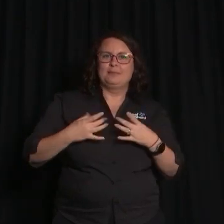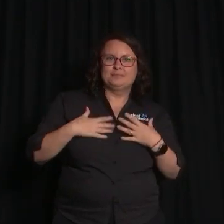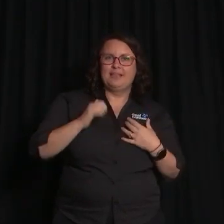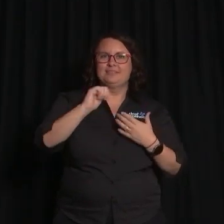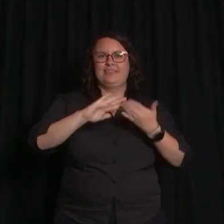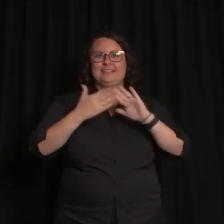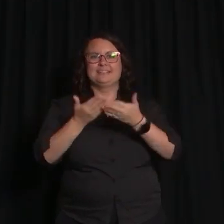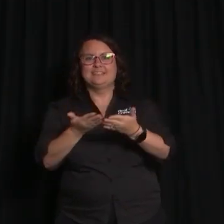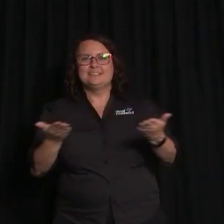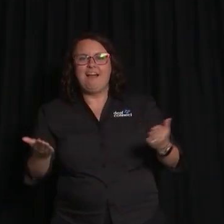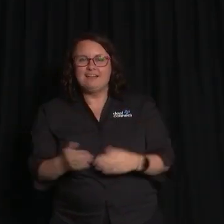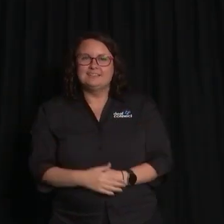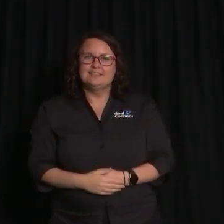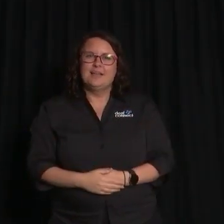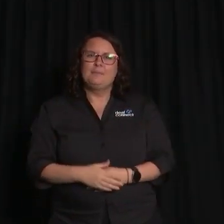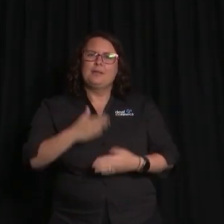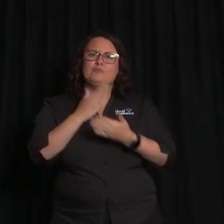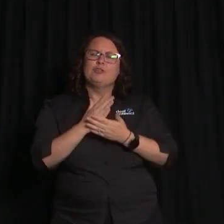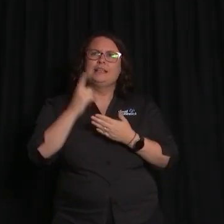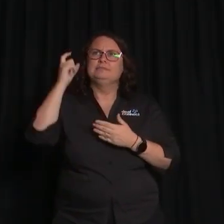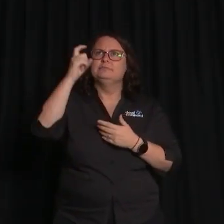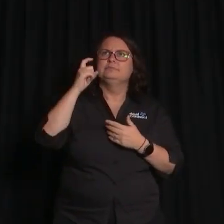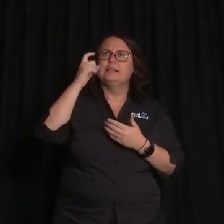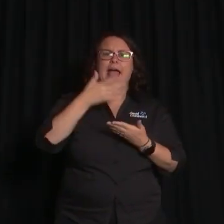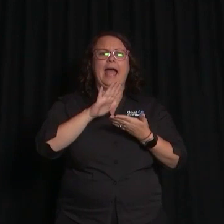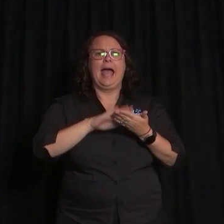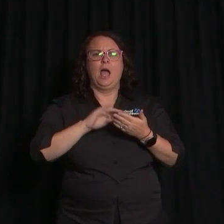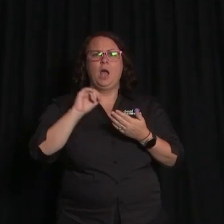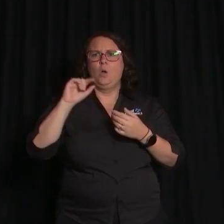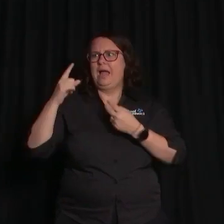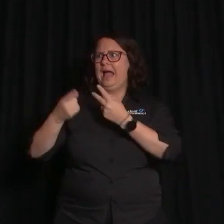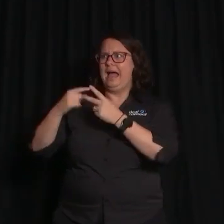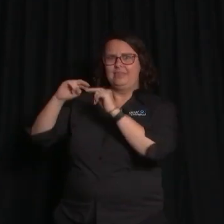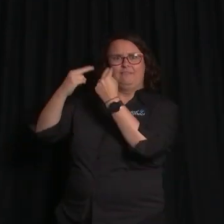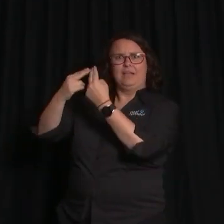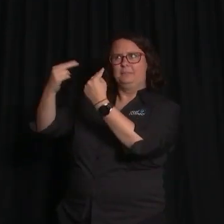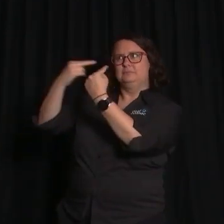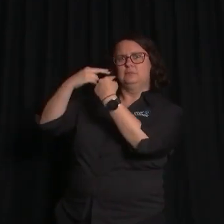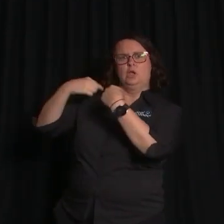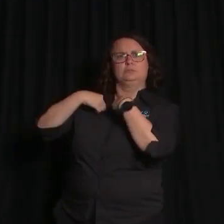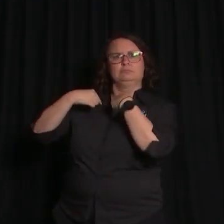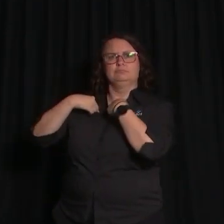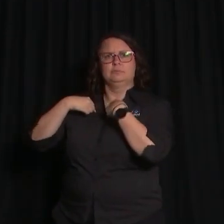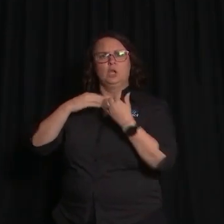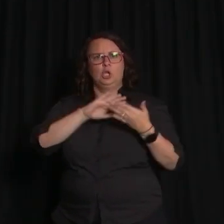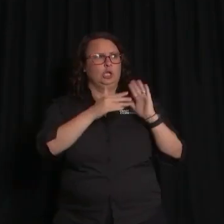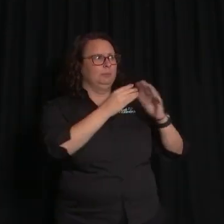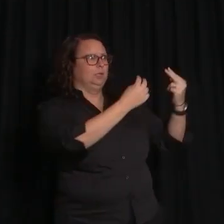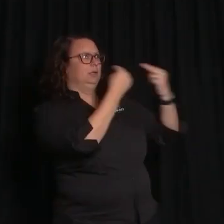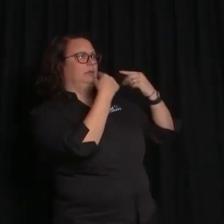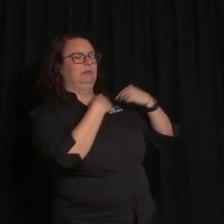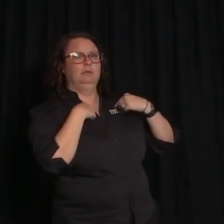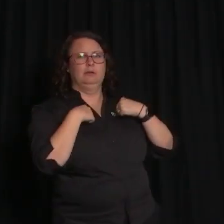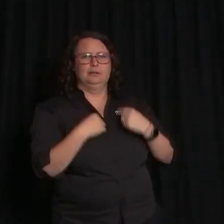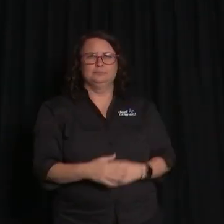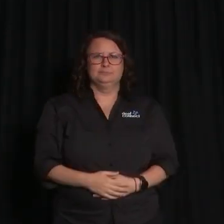but their real concern about how that family will be perceived by their own families of origin, by society around them. So if I could only